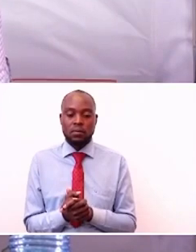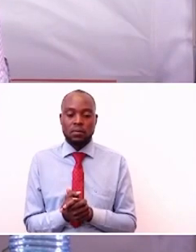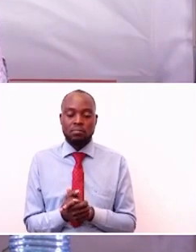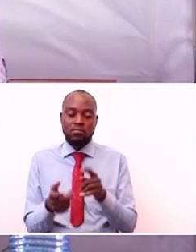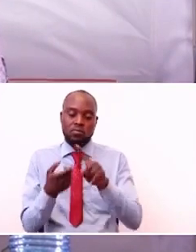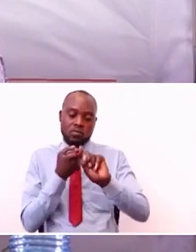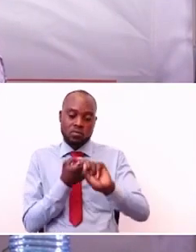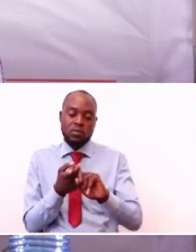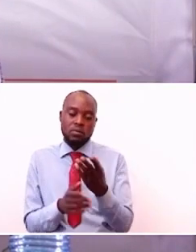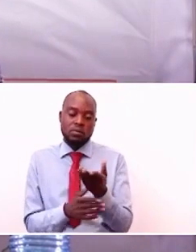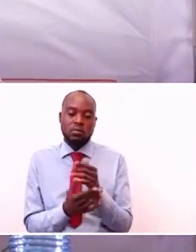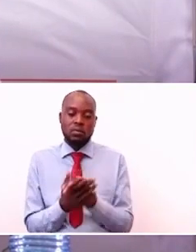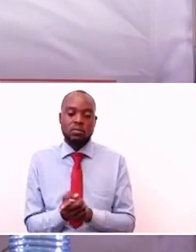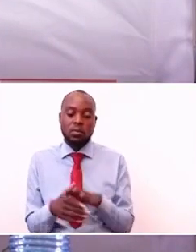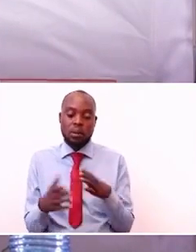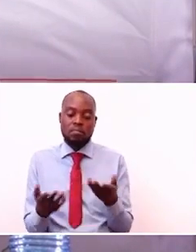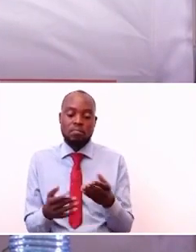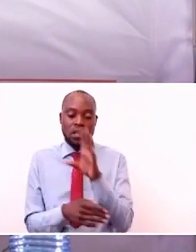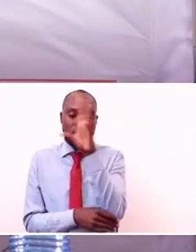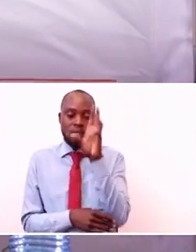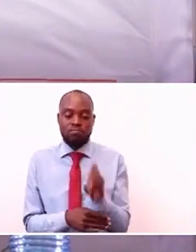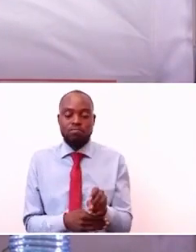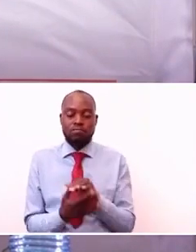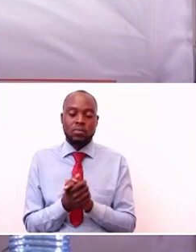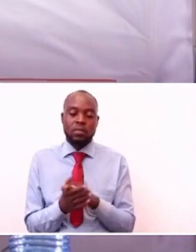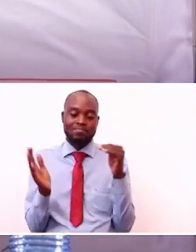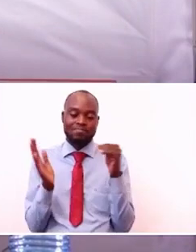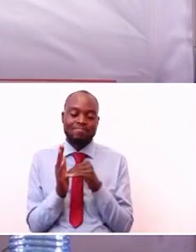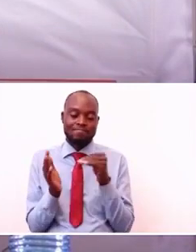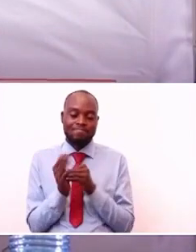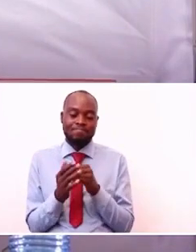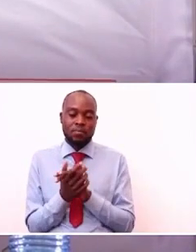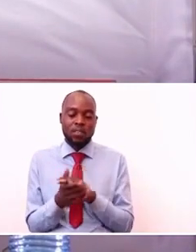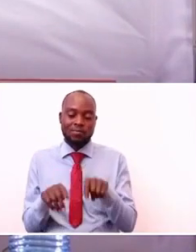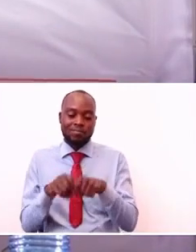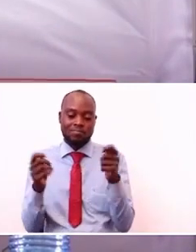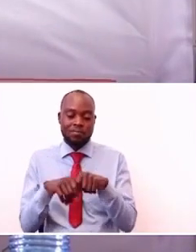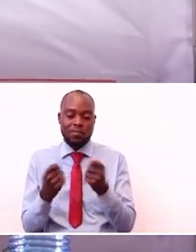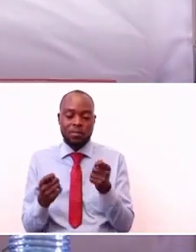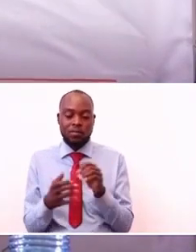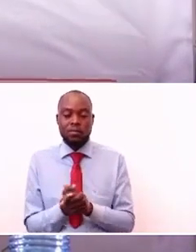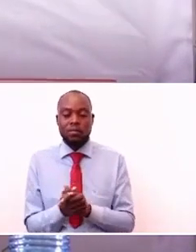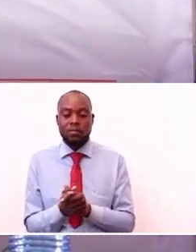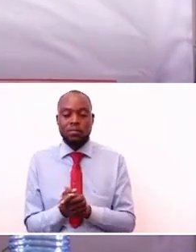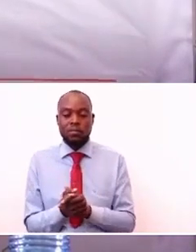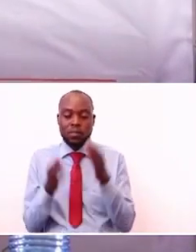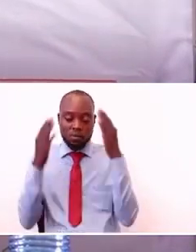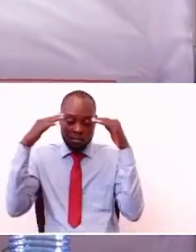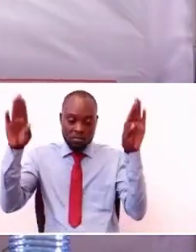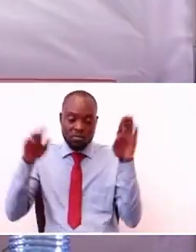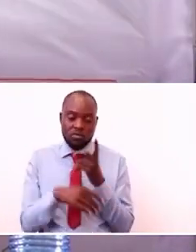Agreement, where Africa is again being dismantled. We're not even aware of